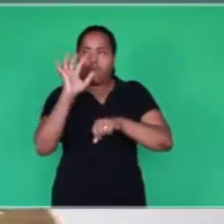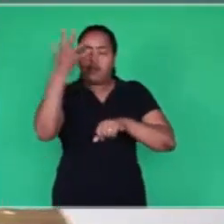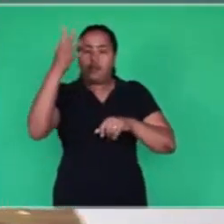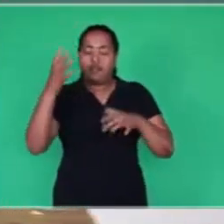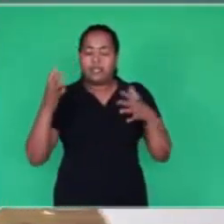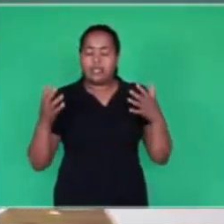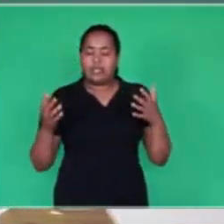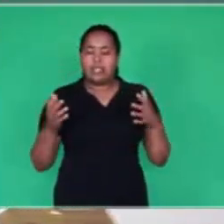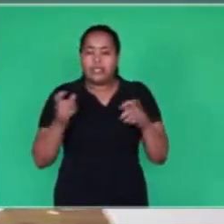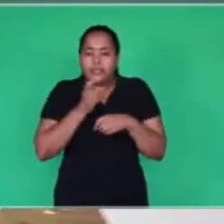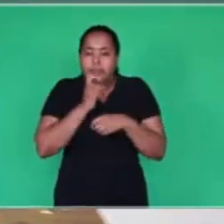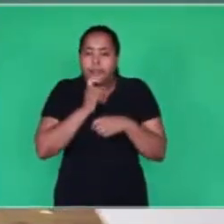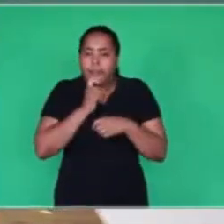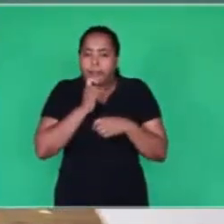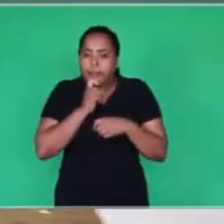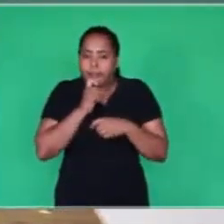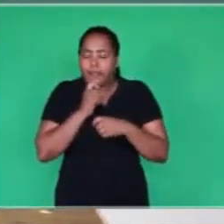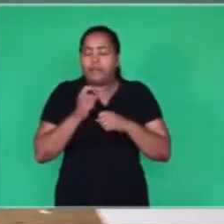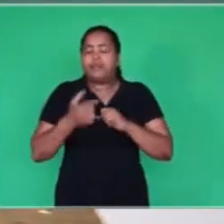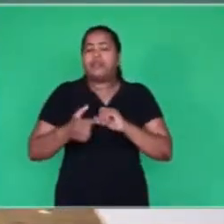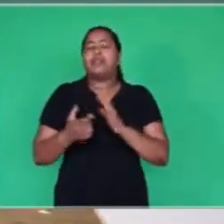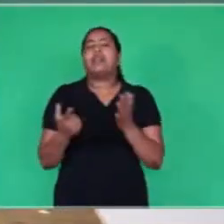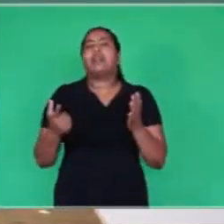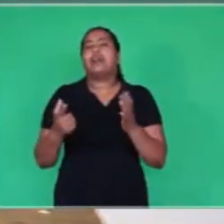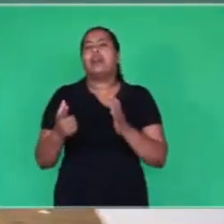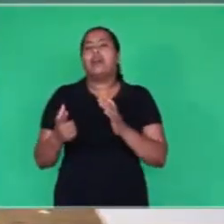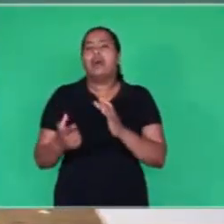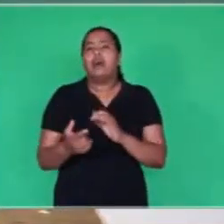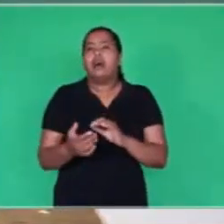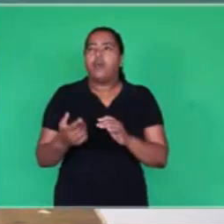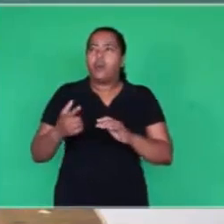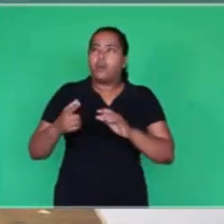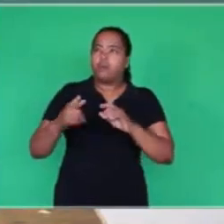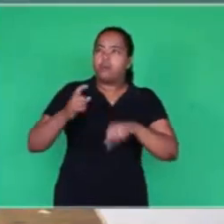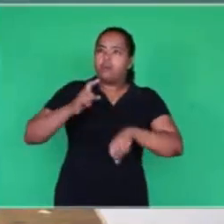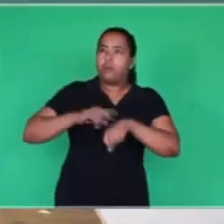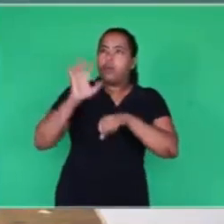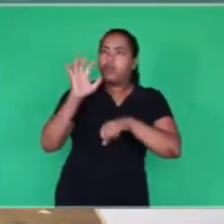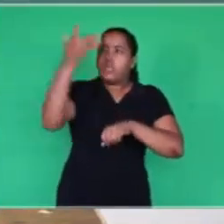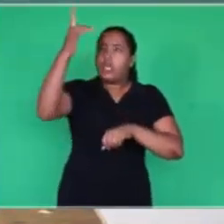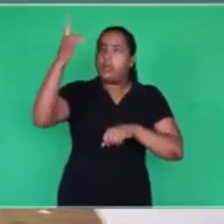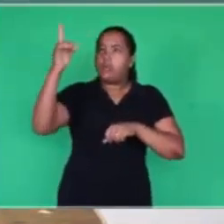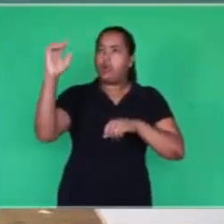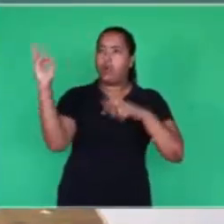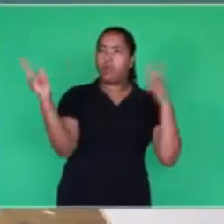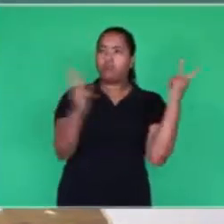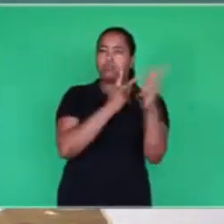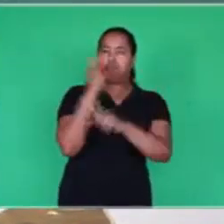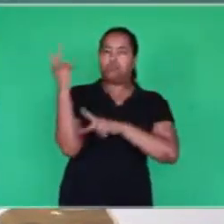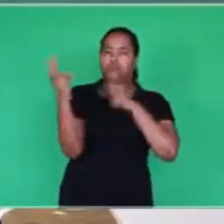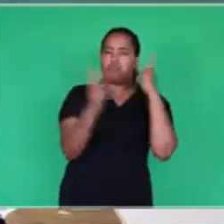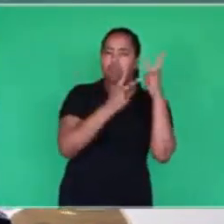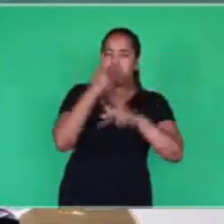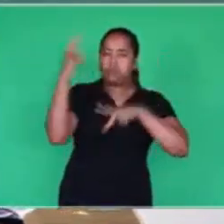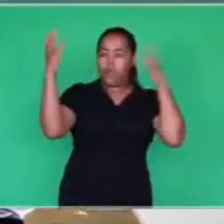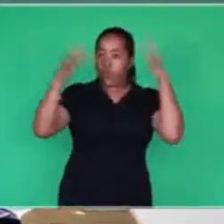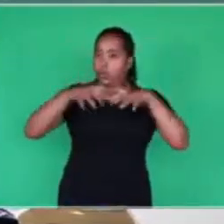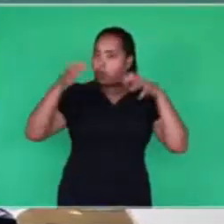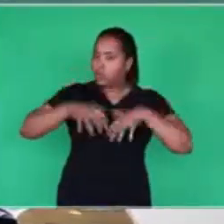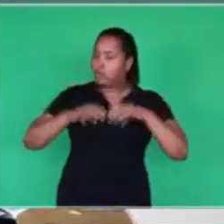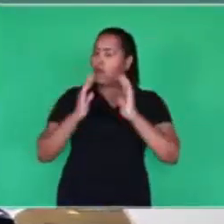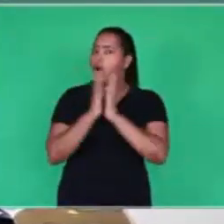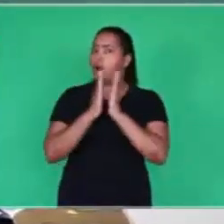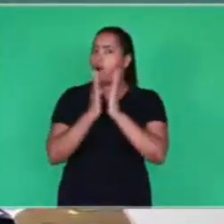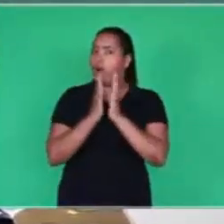then there will be a great tribulation, such as has not been seen since the beginning of the world until